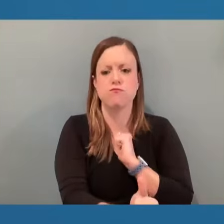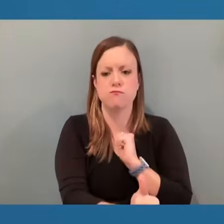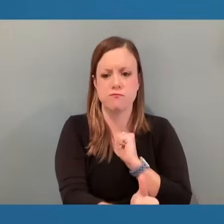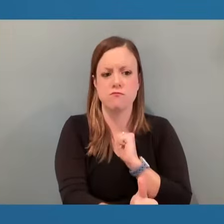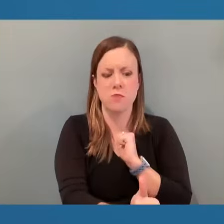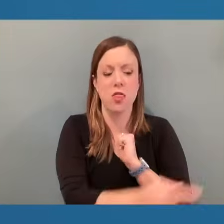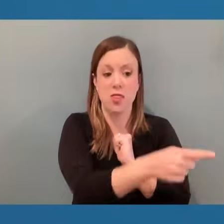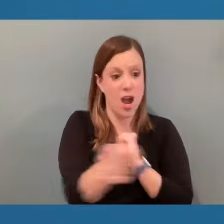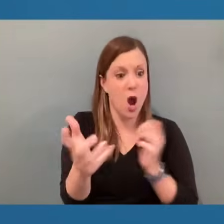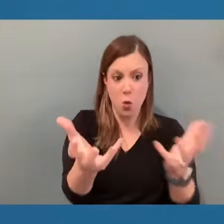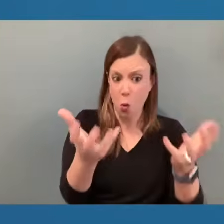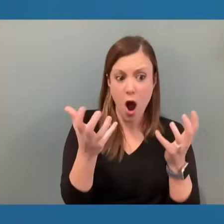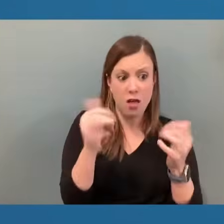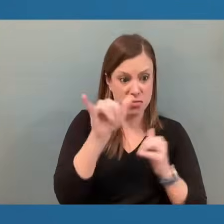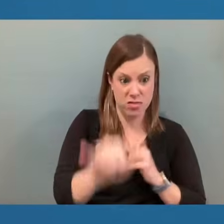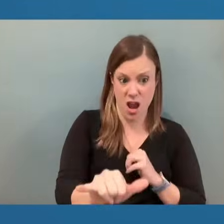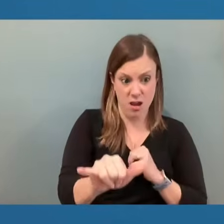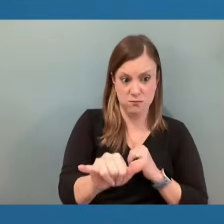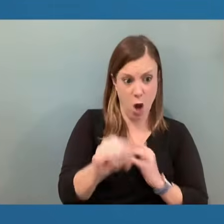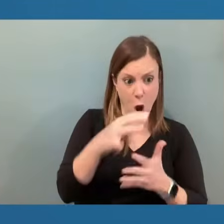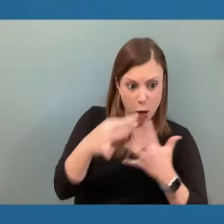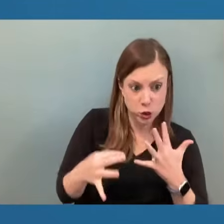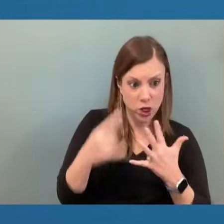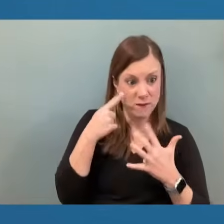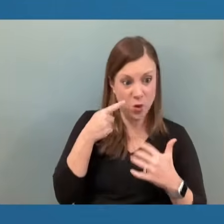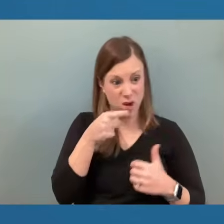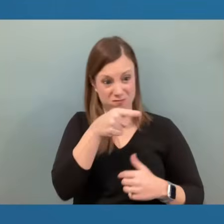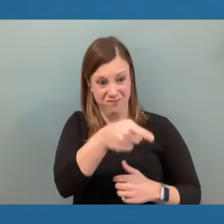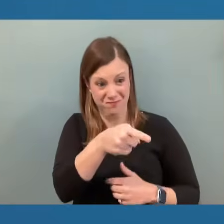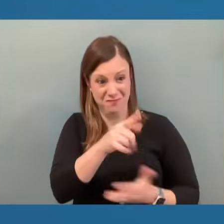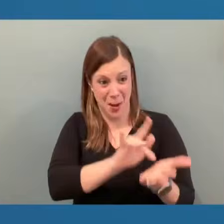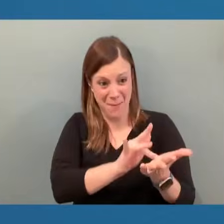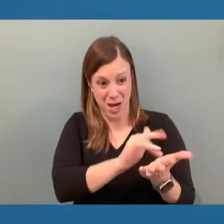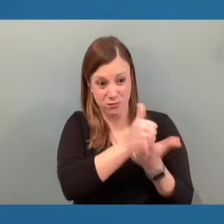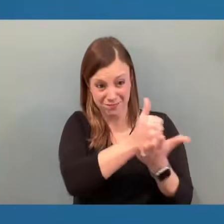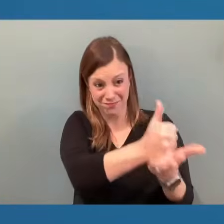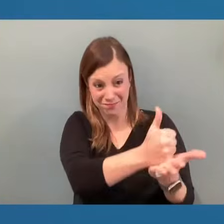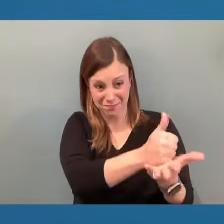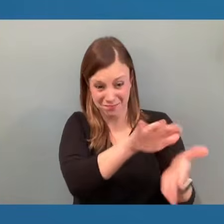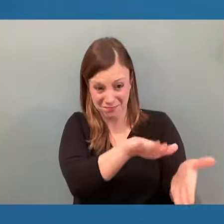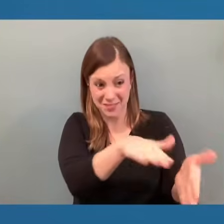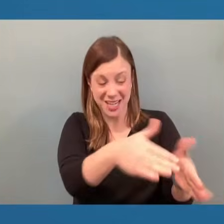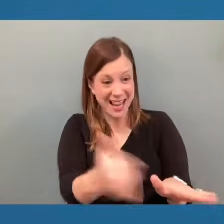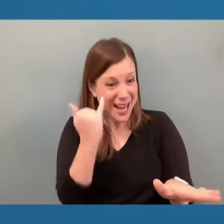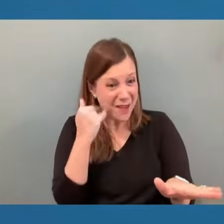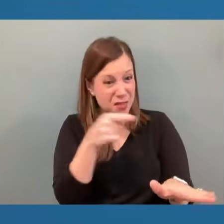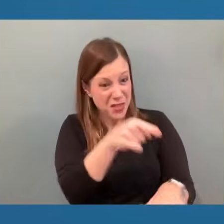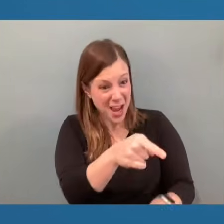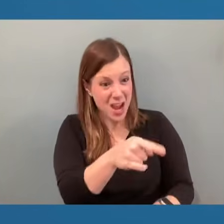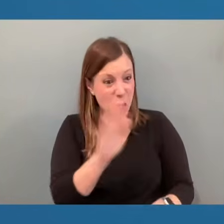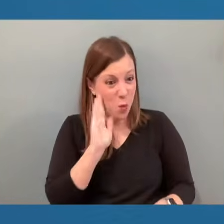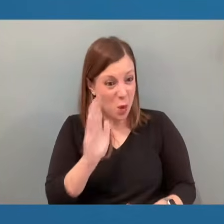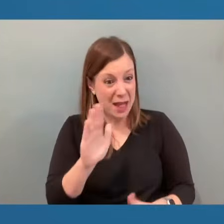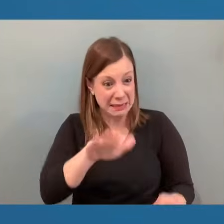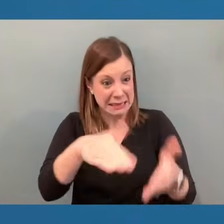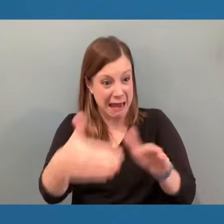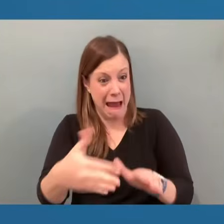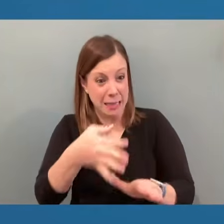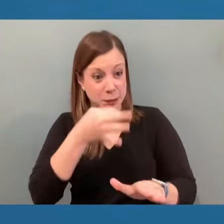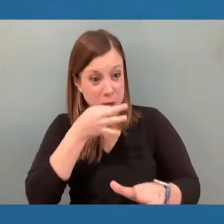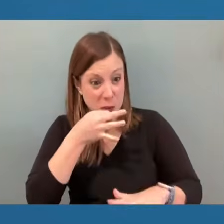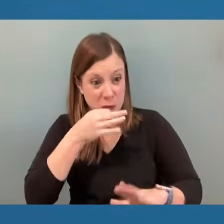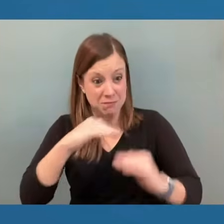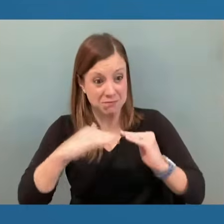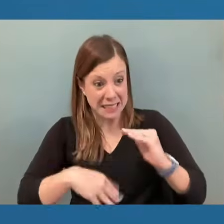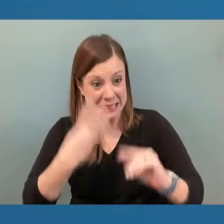and themselves, those of them who are suffering from a terminal illness, so that they can die peacefully and choose how they end their